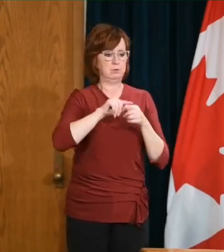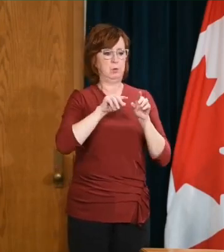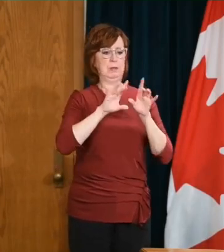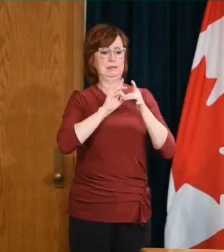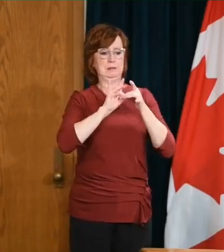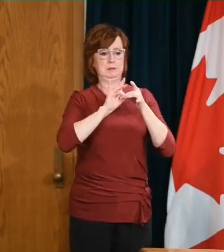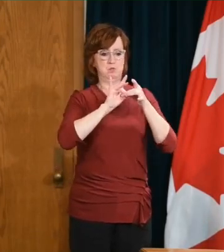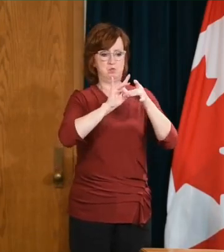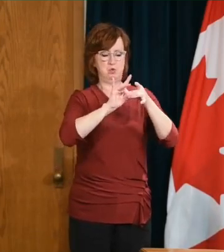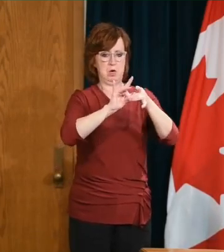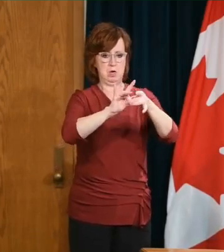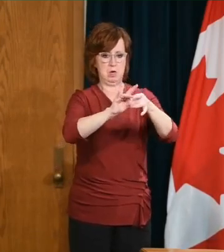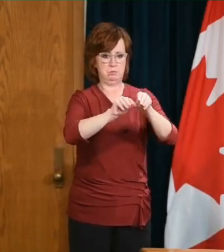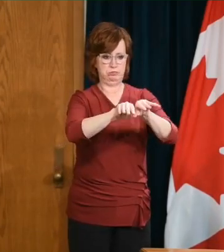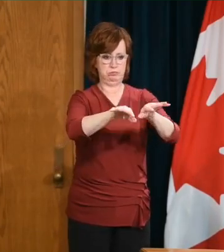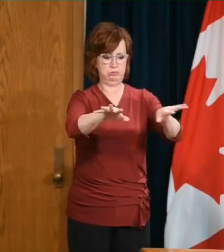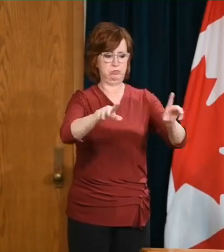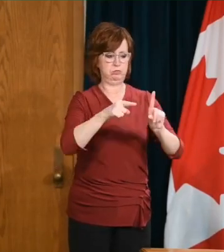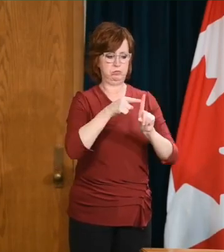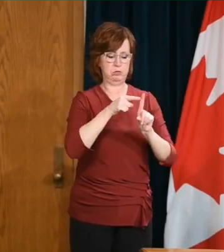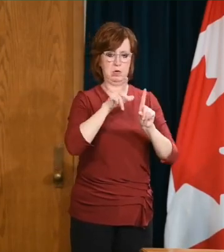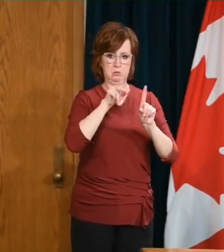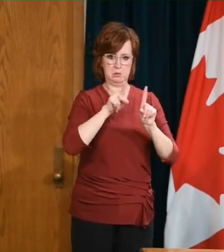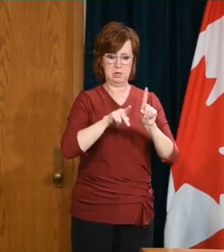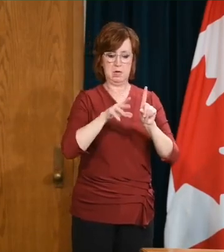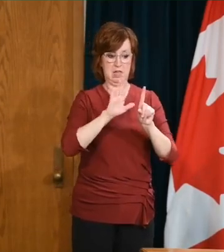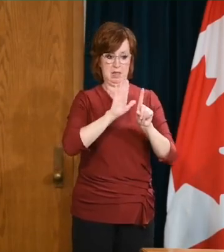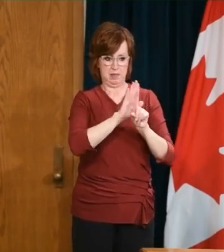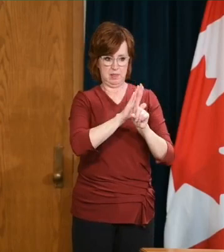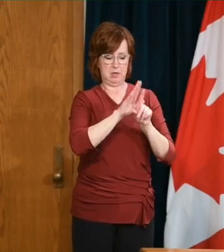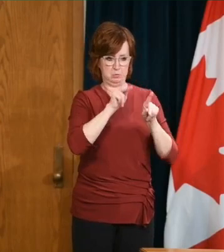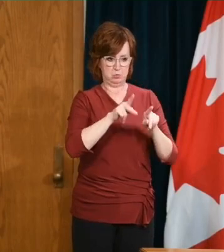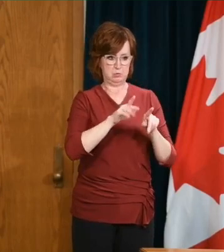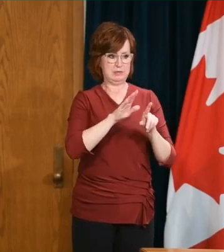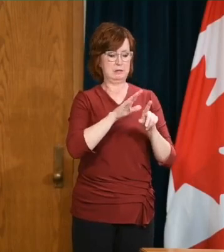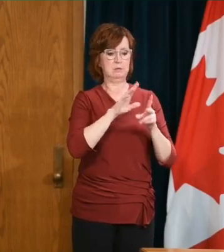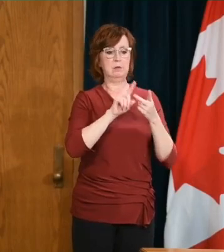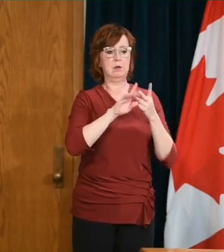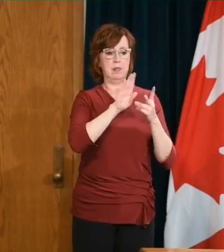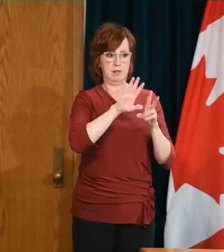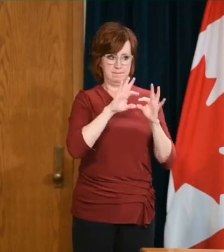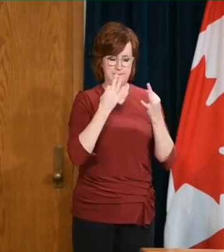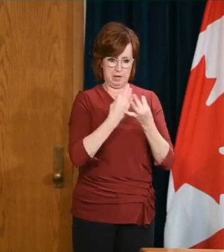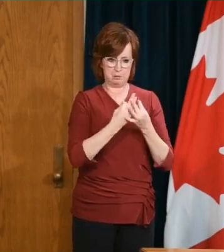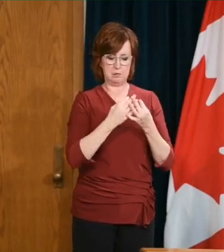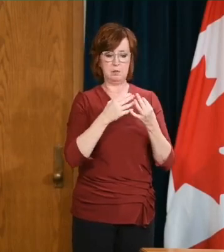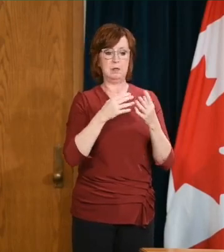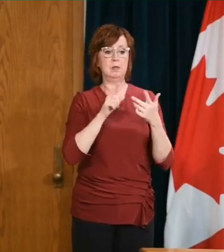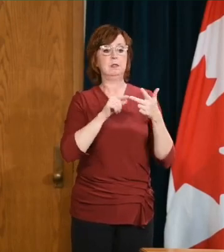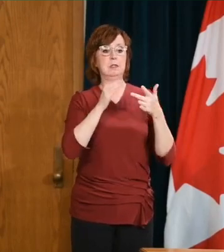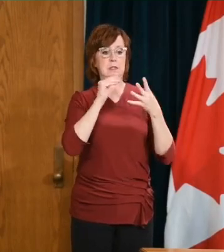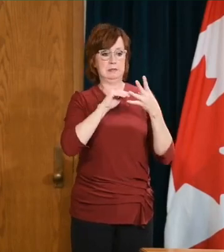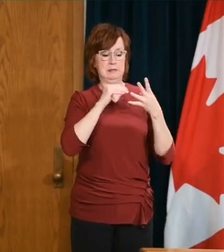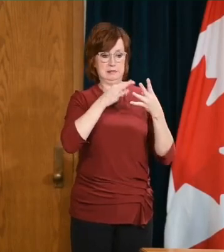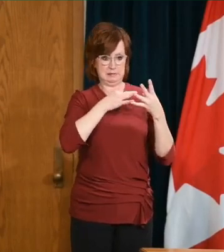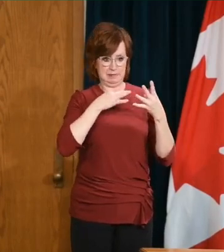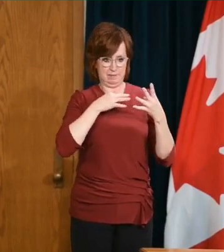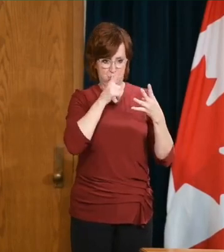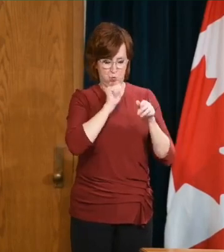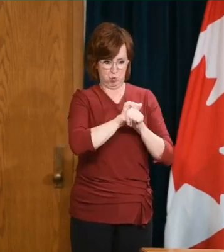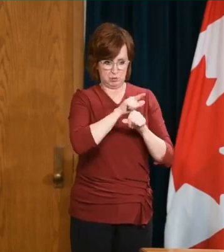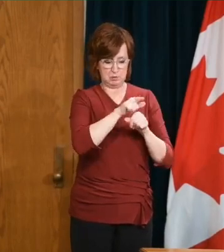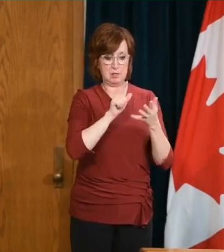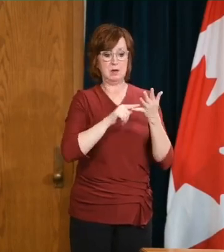this situation, the safety of the individual involved, their family, and the staff and residents of the facility. Active monitoring